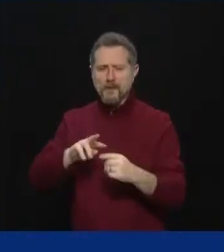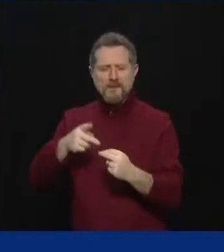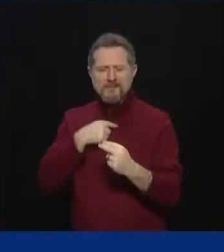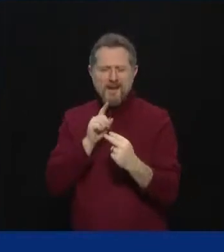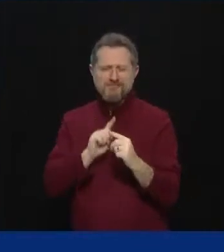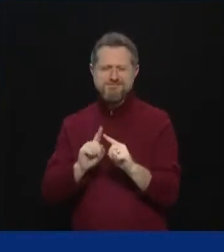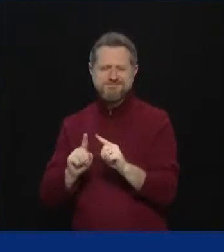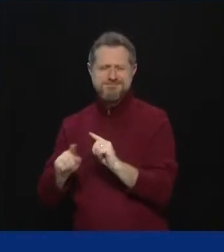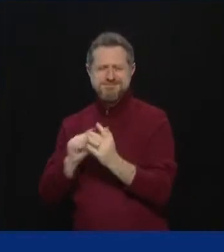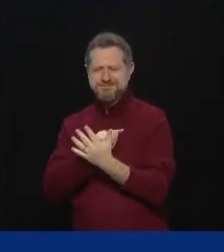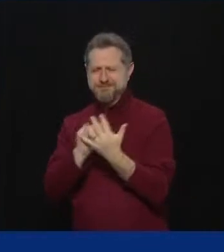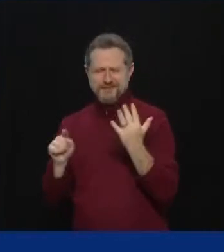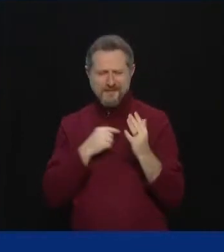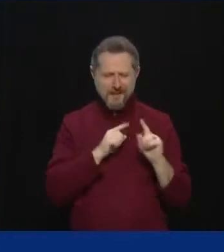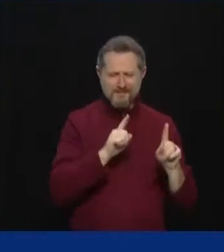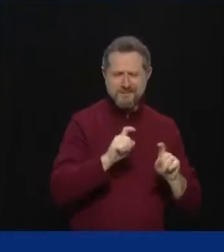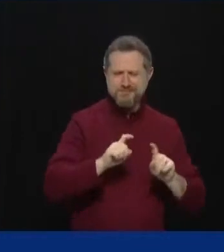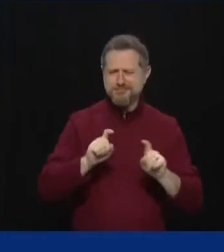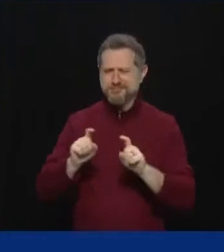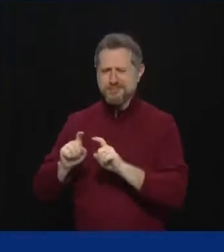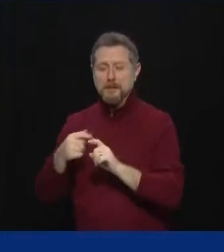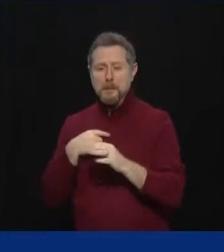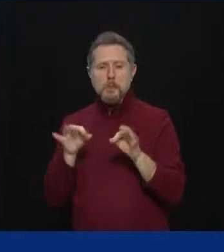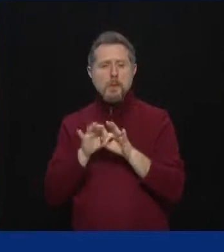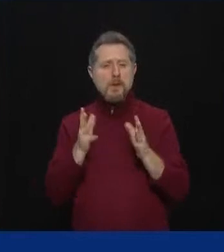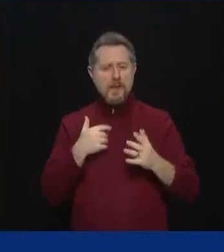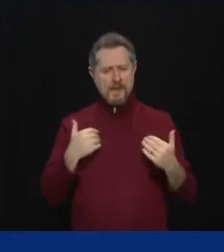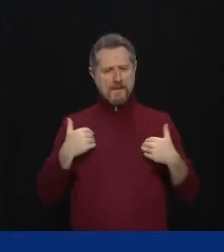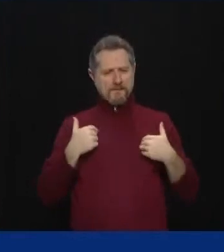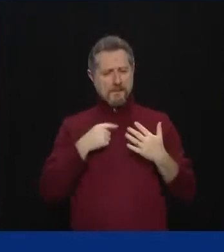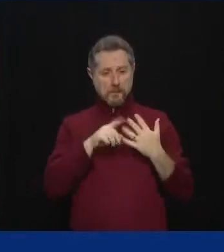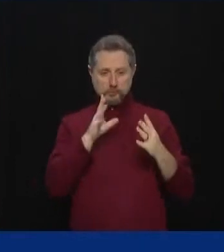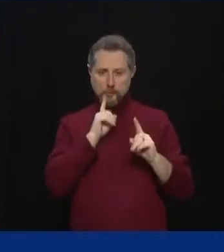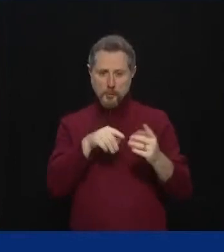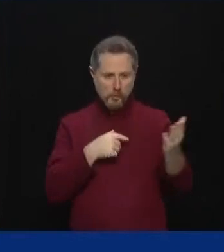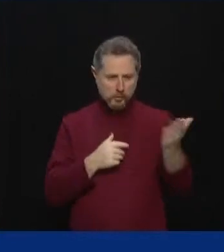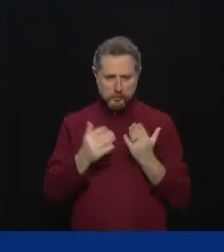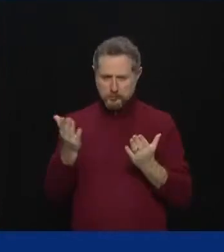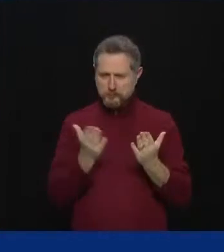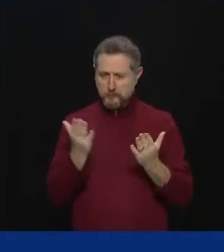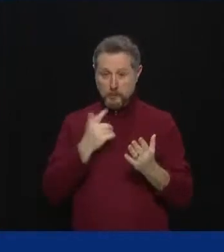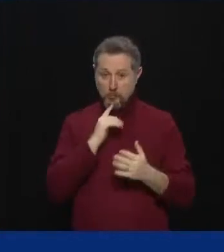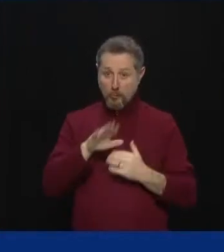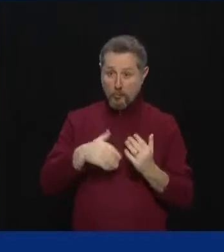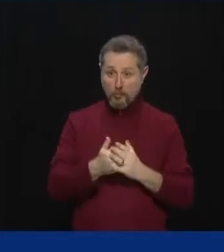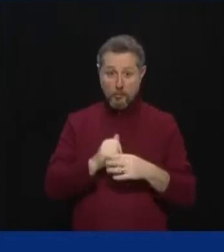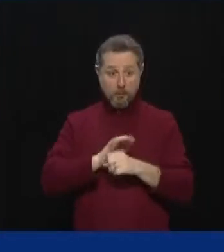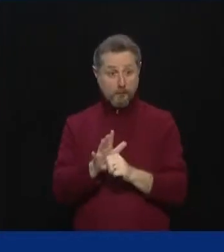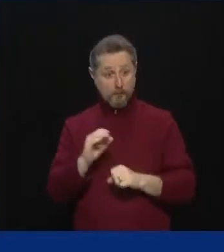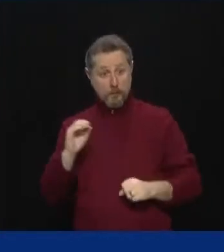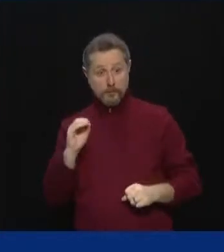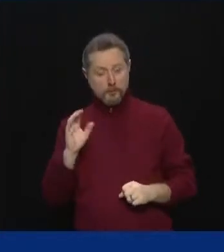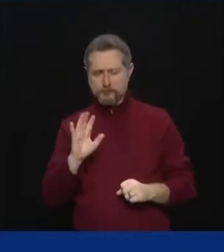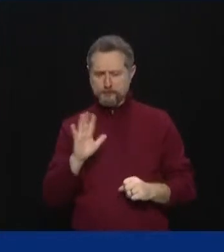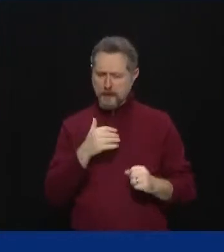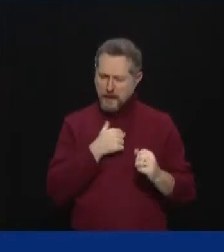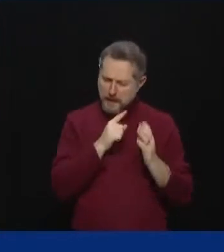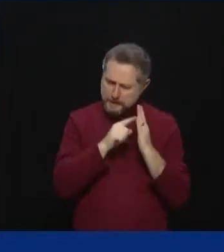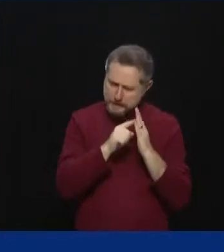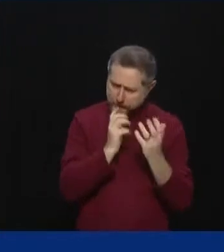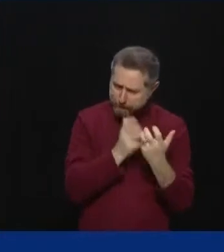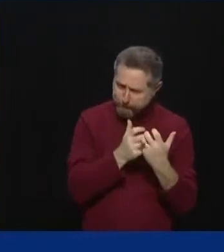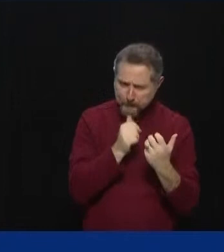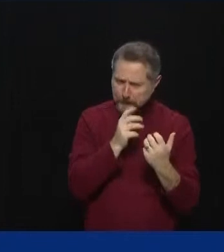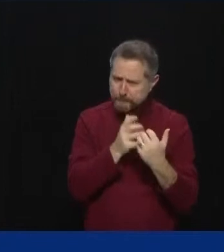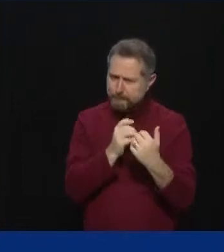this is important because we have reports that not all of the Omicron sequences contain this